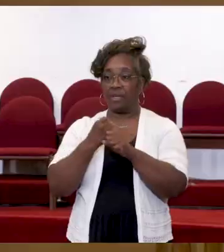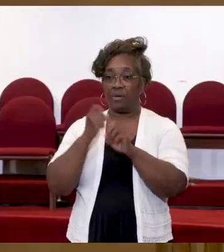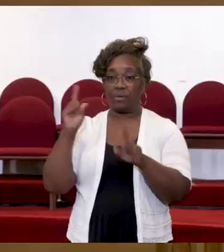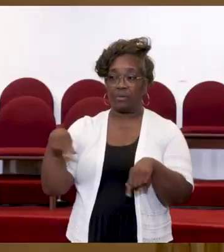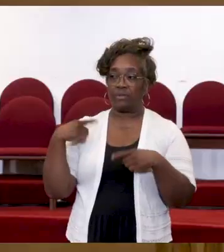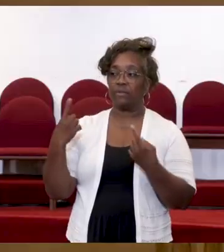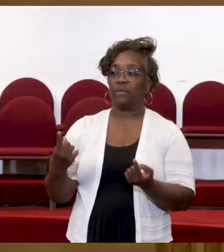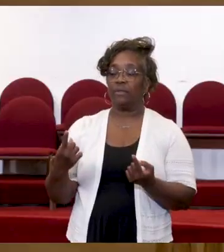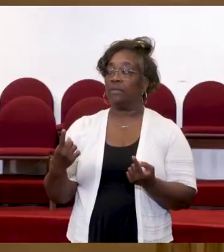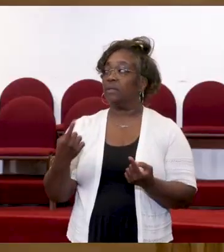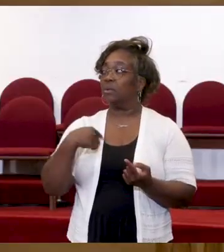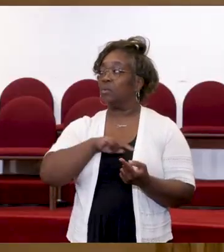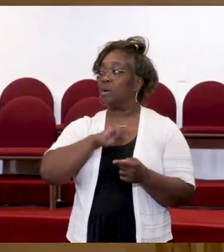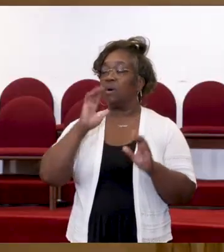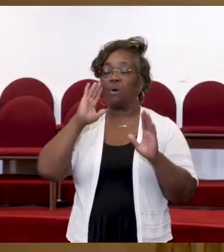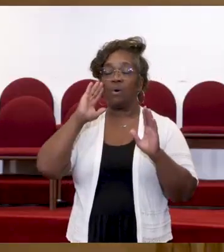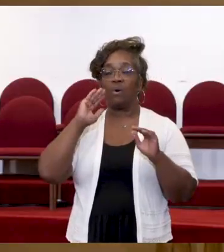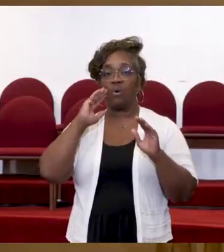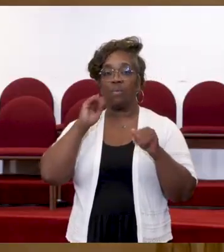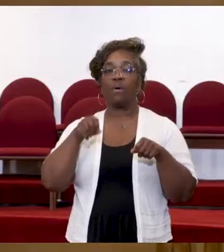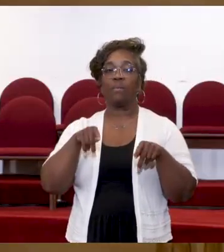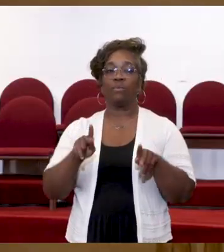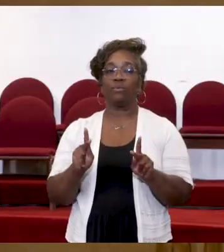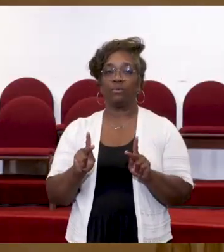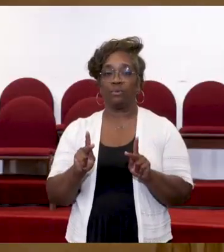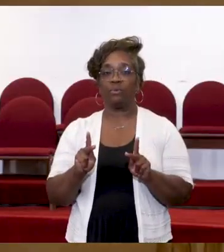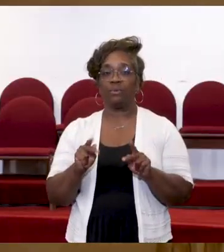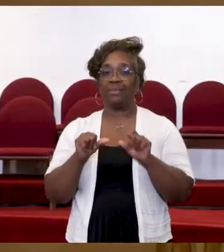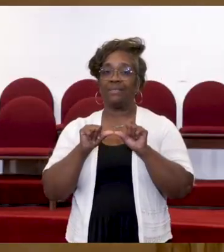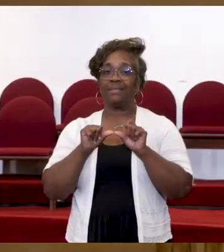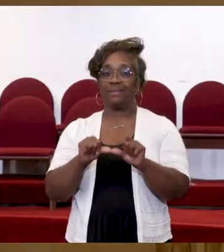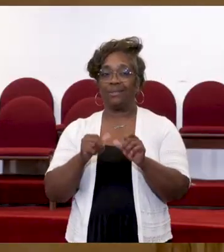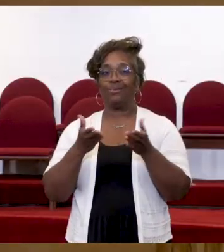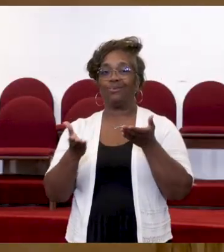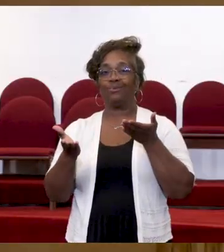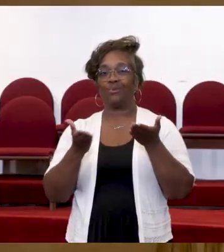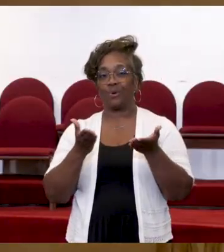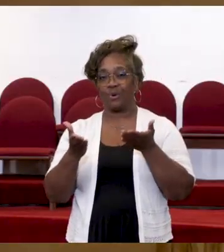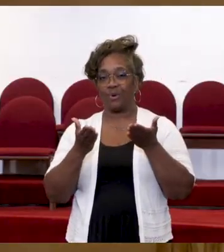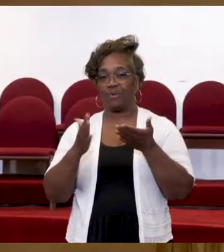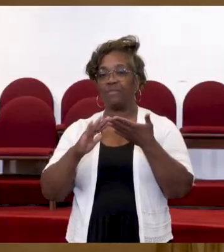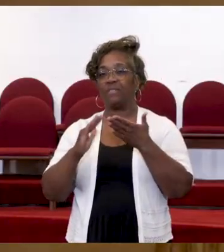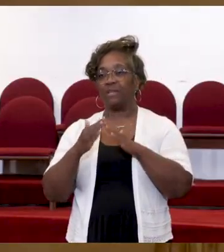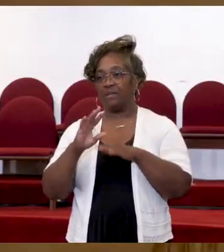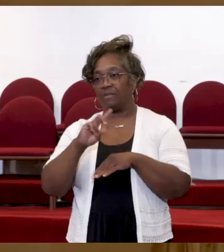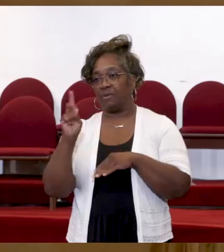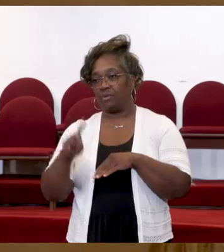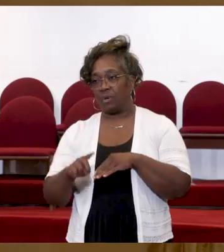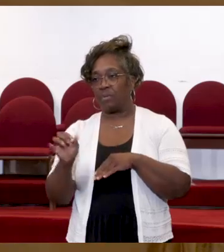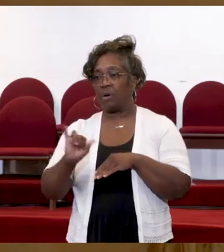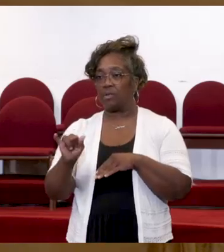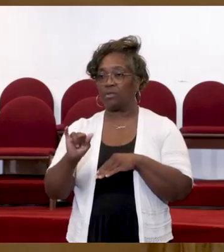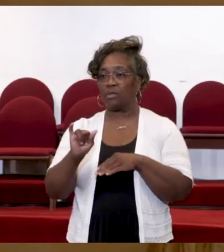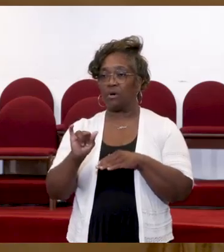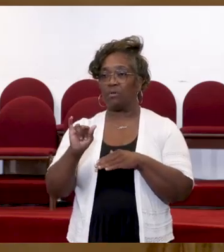and we hope that you'll get an opportunity to continue to serve not only the city of Detroit, but the state of